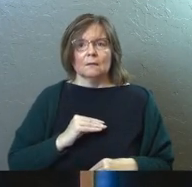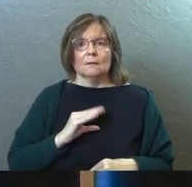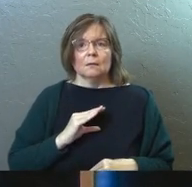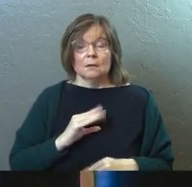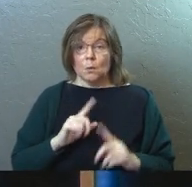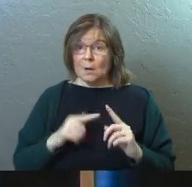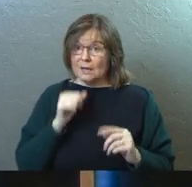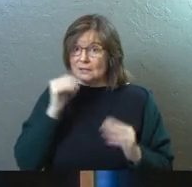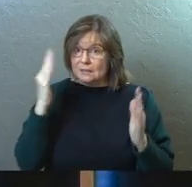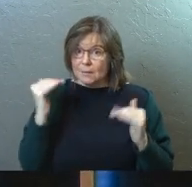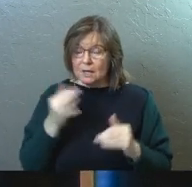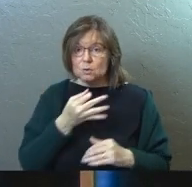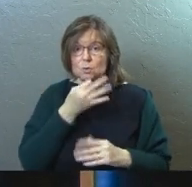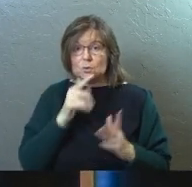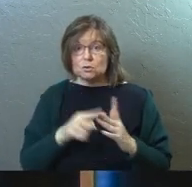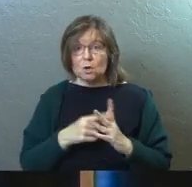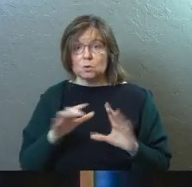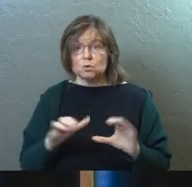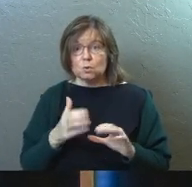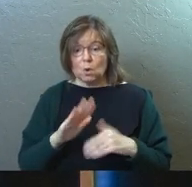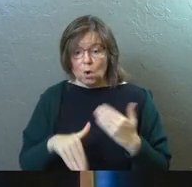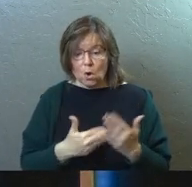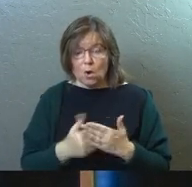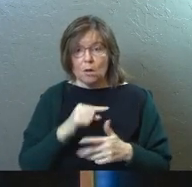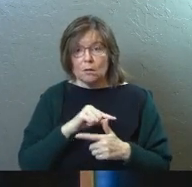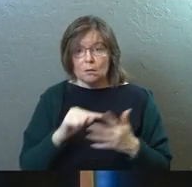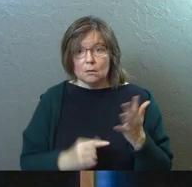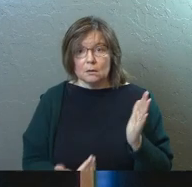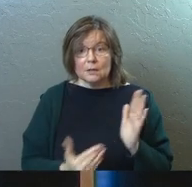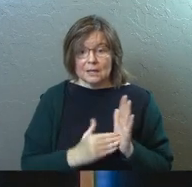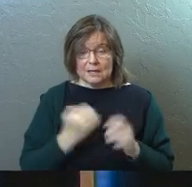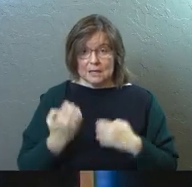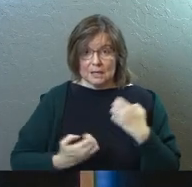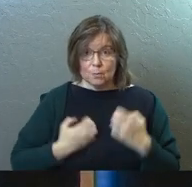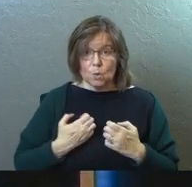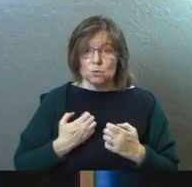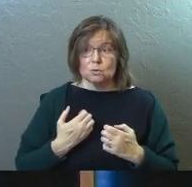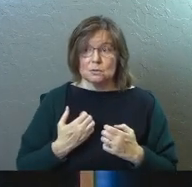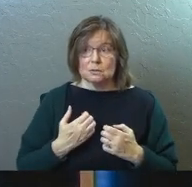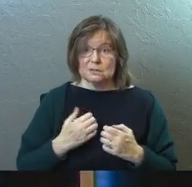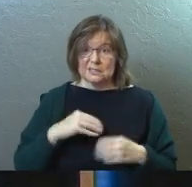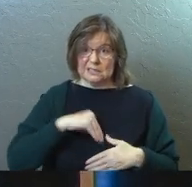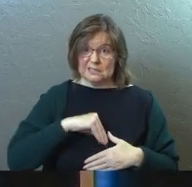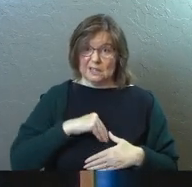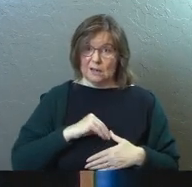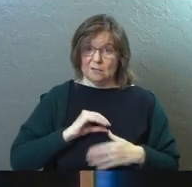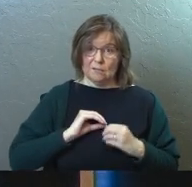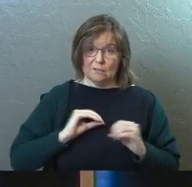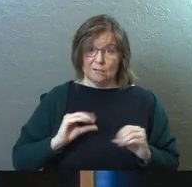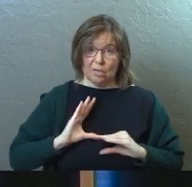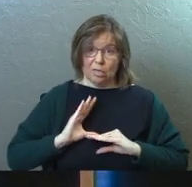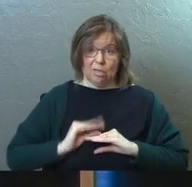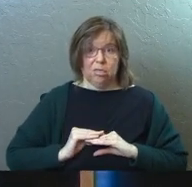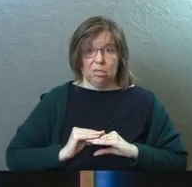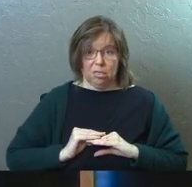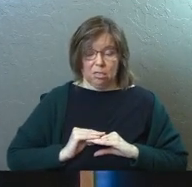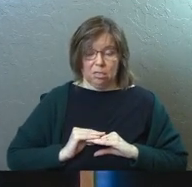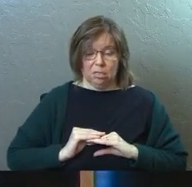didn't expect is that as soon as I started doing all of the things, emotionally pretty much dead inside,